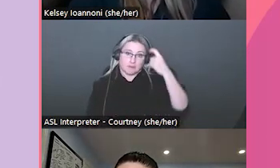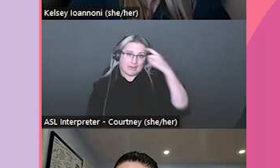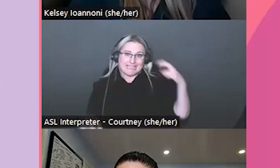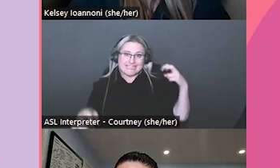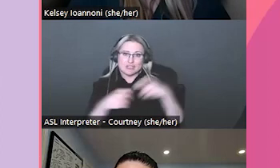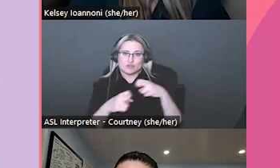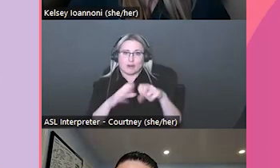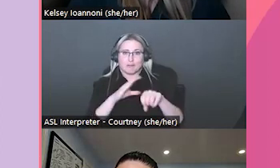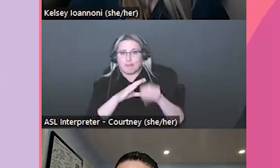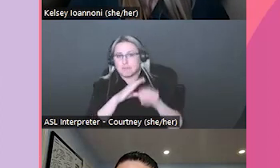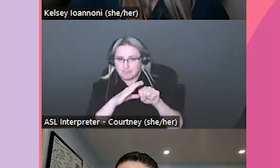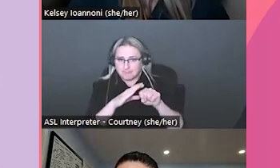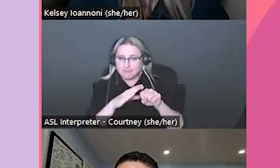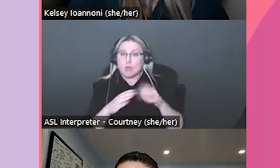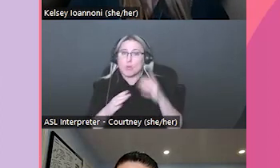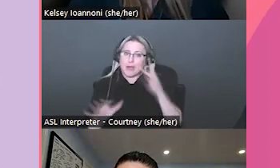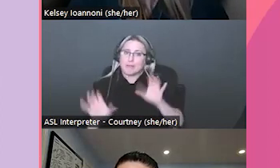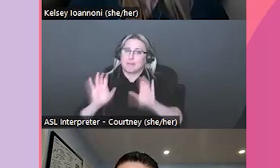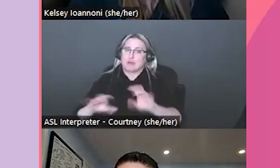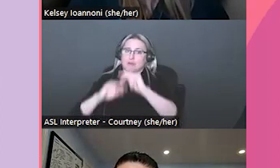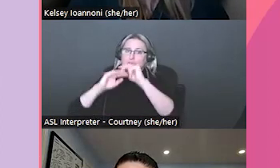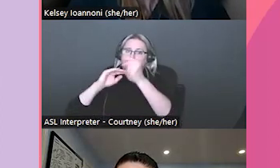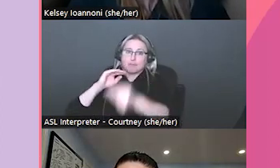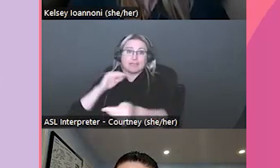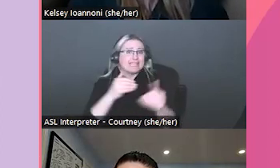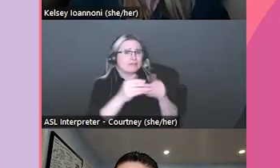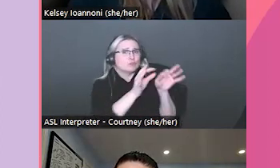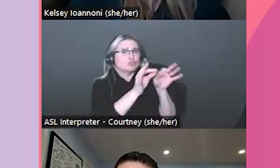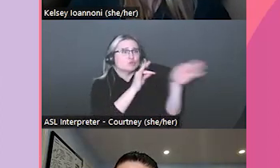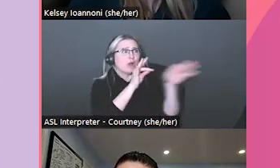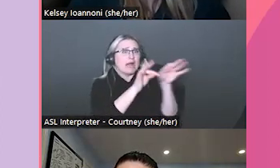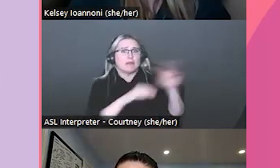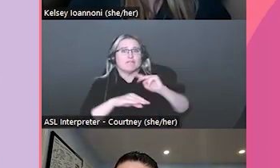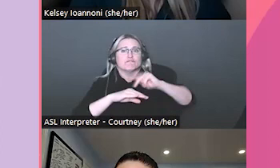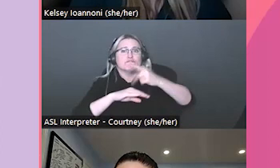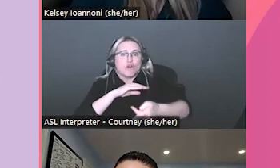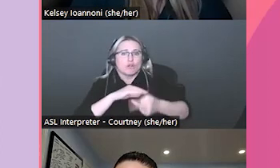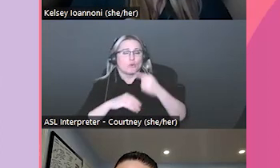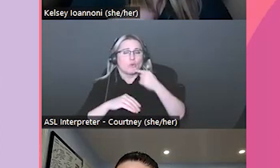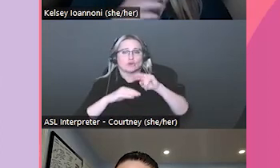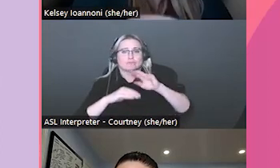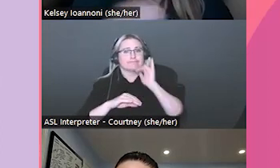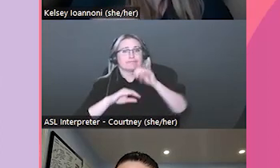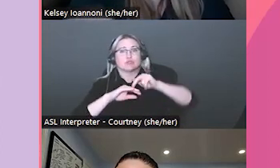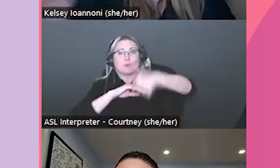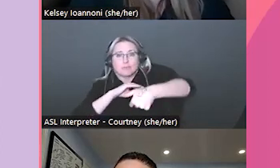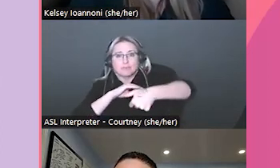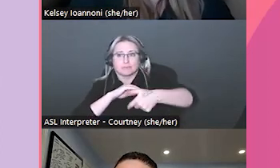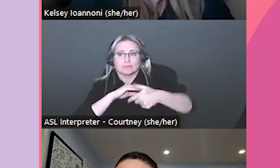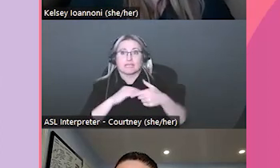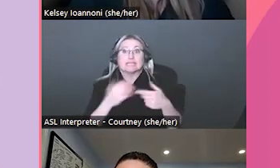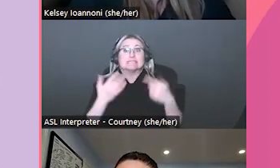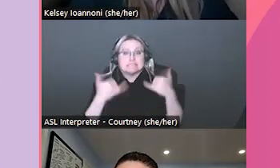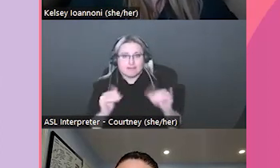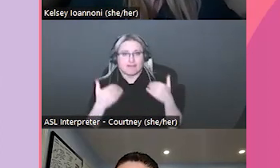down the stairs. Even if she describes it to her doctor as falling or tripping down the stairs, the potential physical